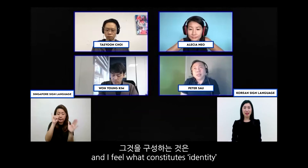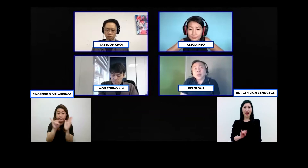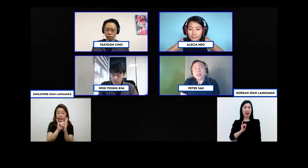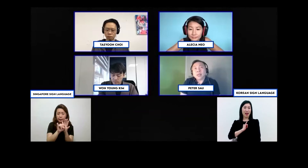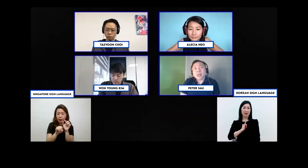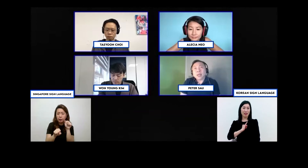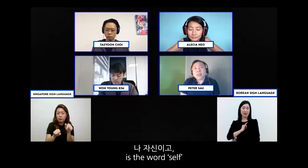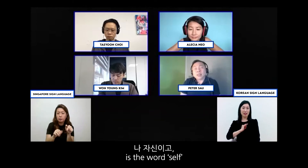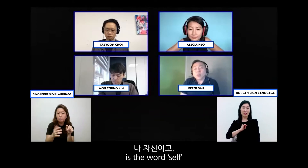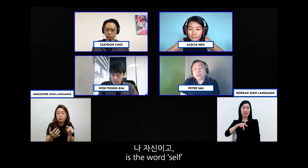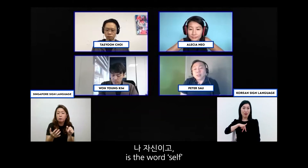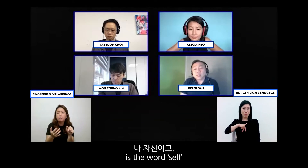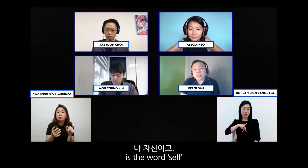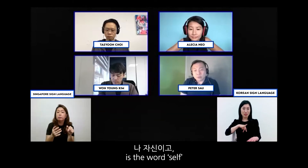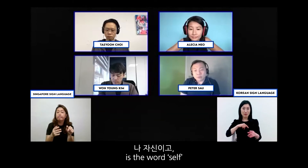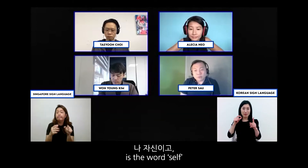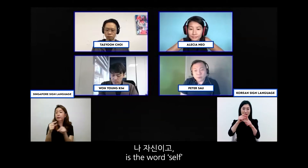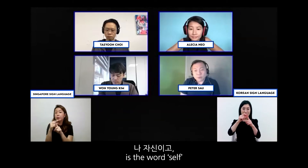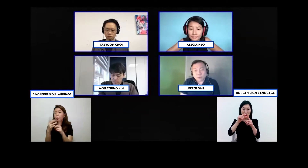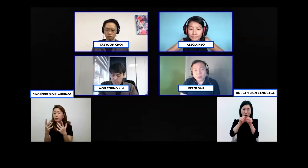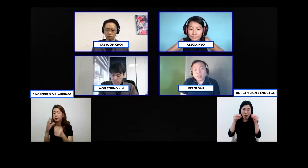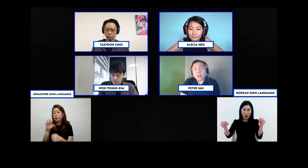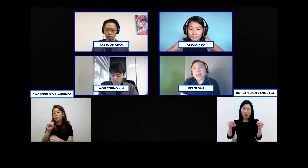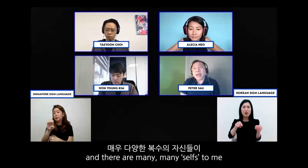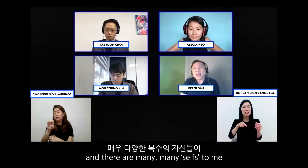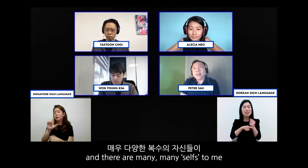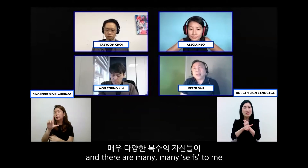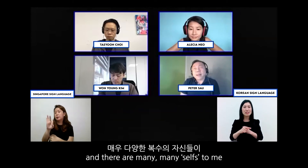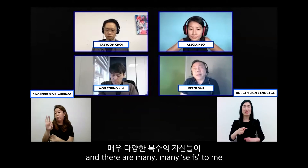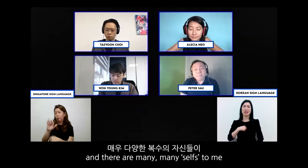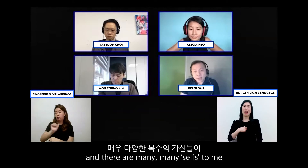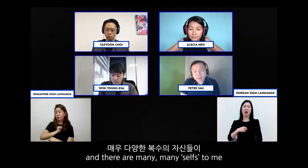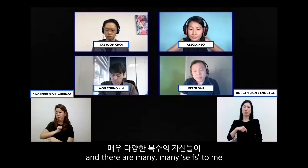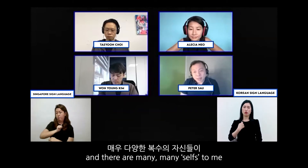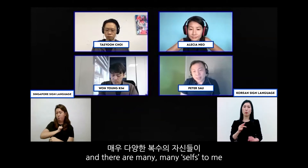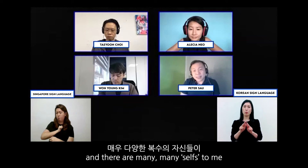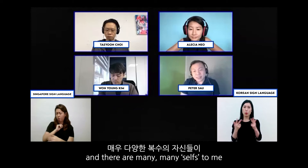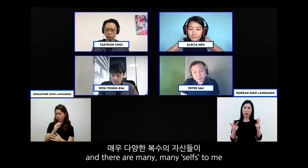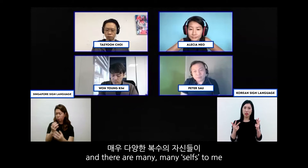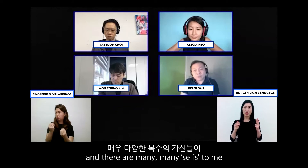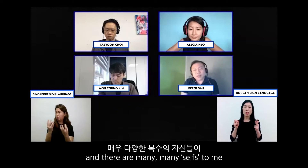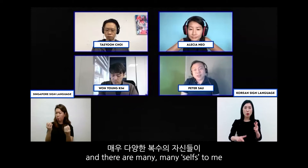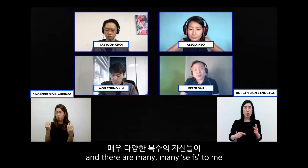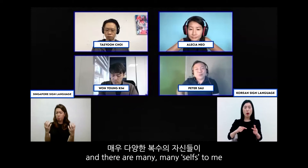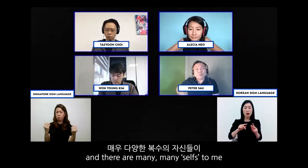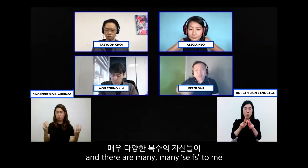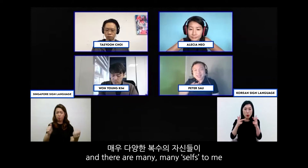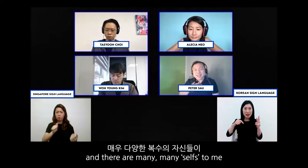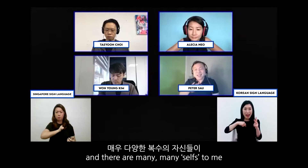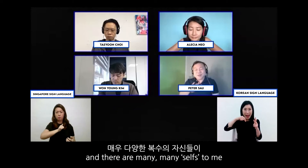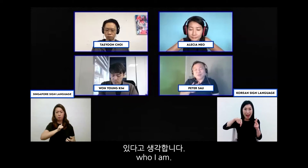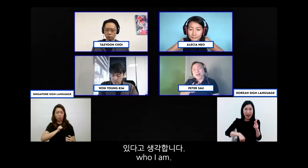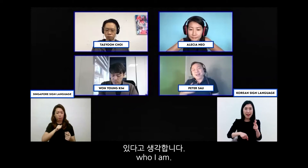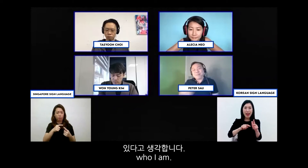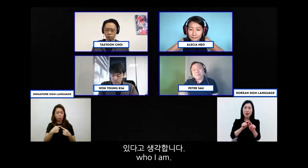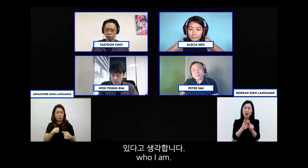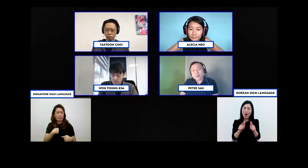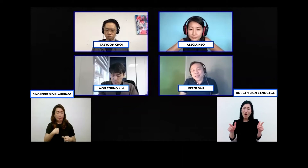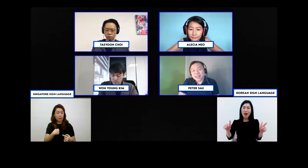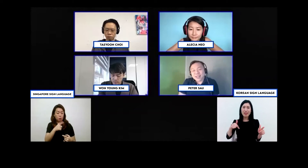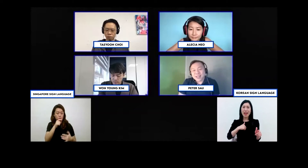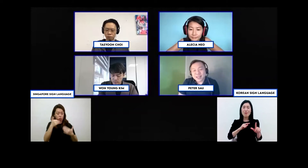identity is the word self. And there are many, many selves to me, who I